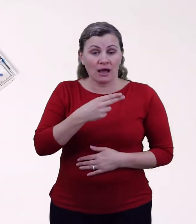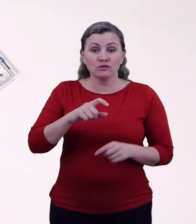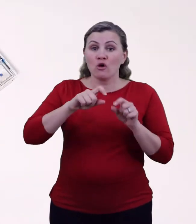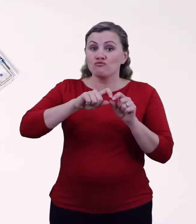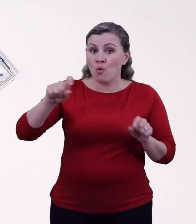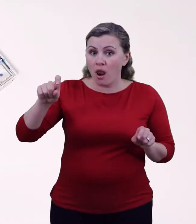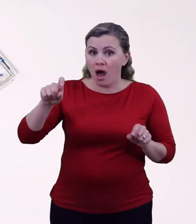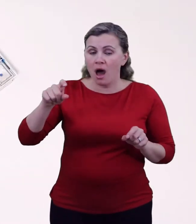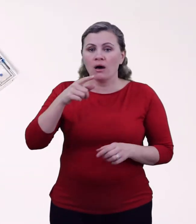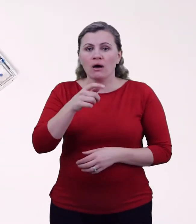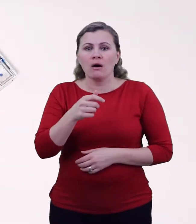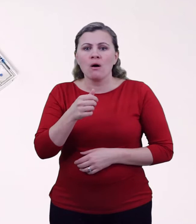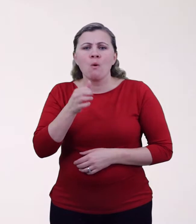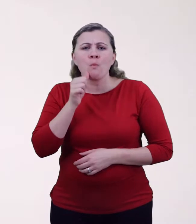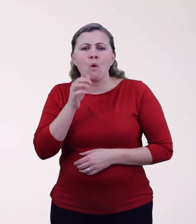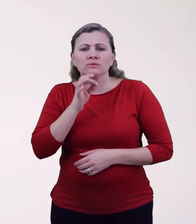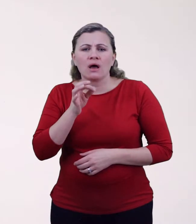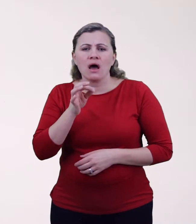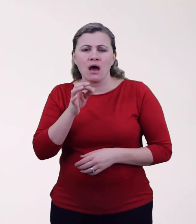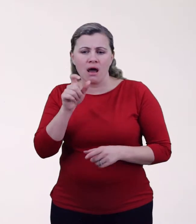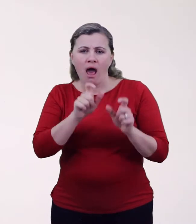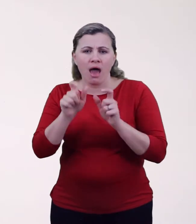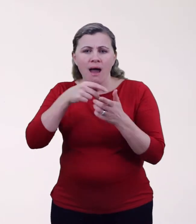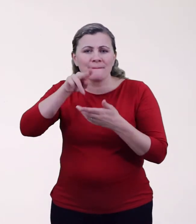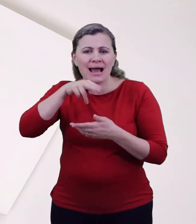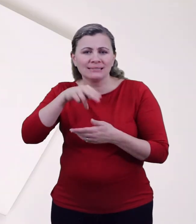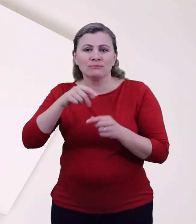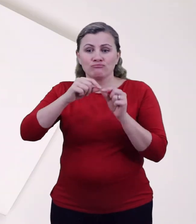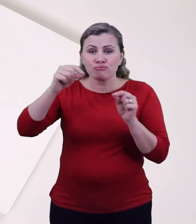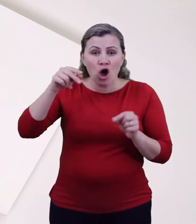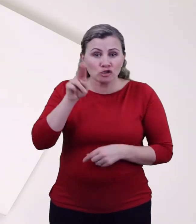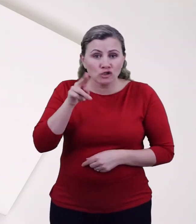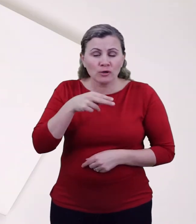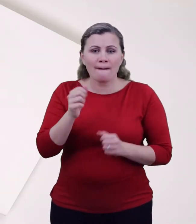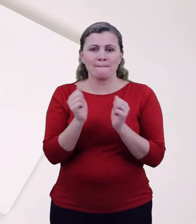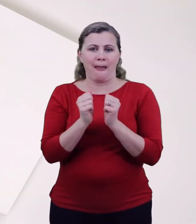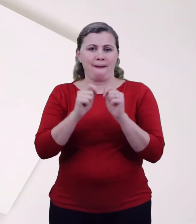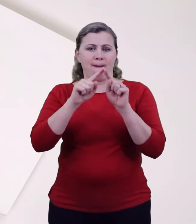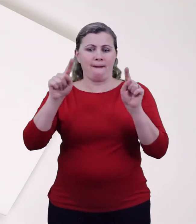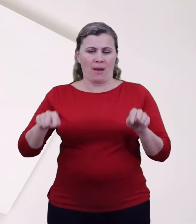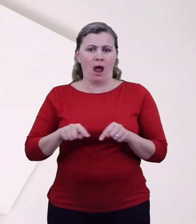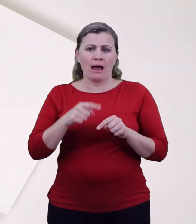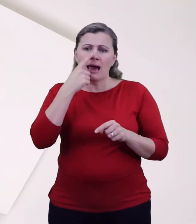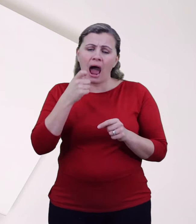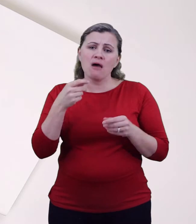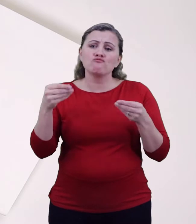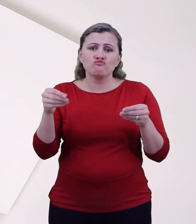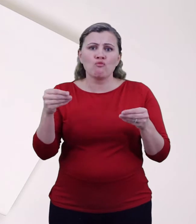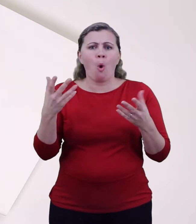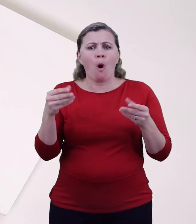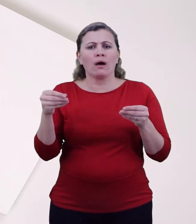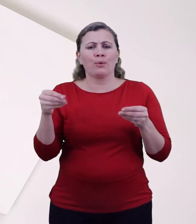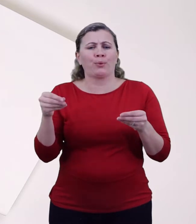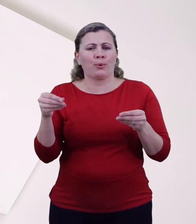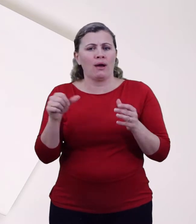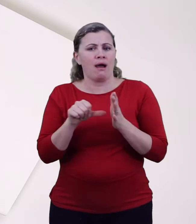ruler, watercolour paints, a small paintbrush, if you have it, a sheet of plain A4 watercolour paper